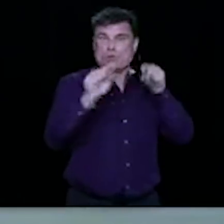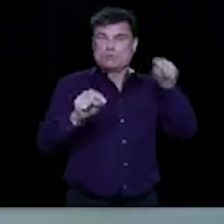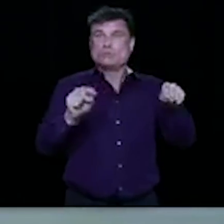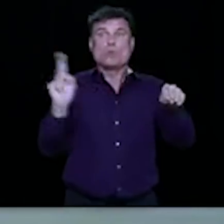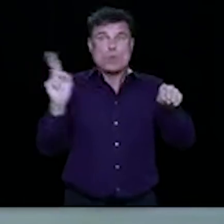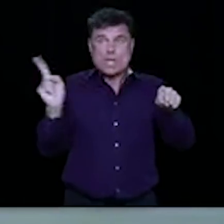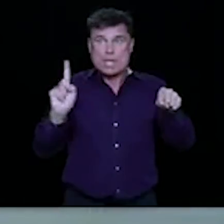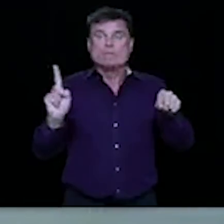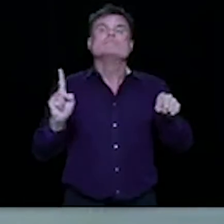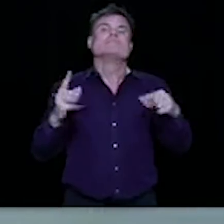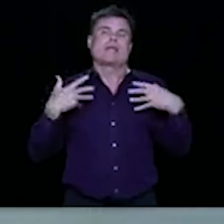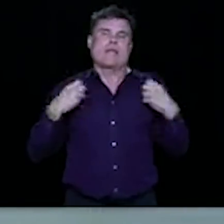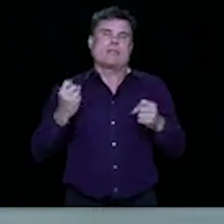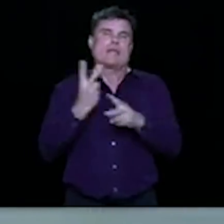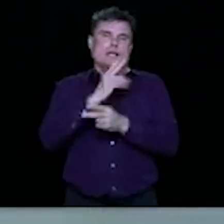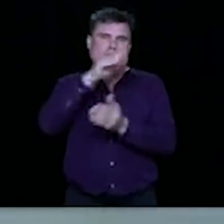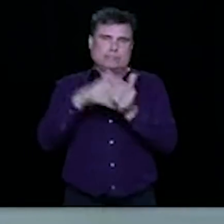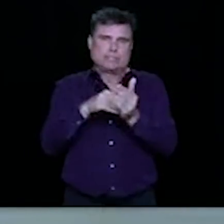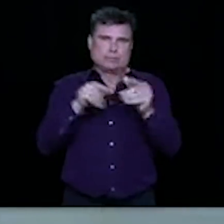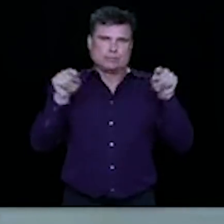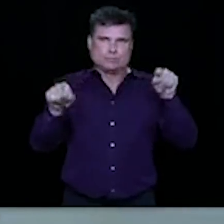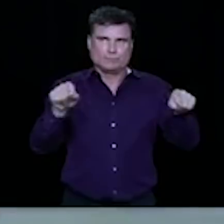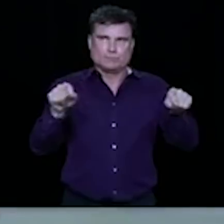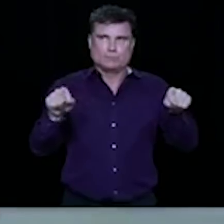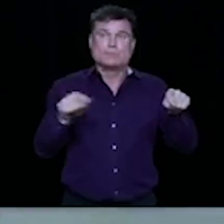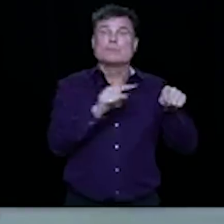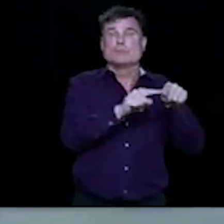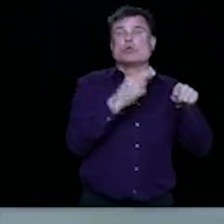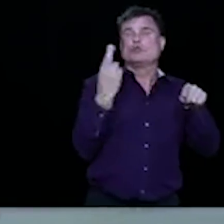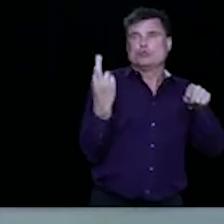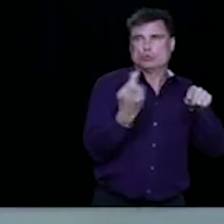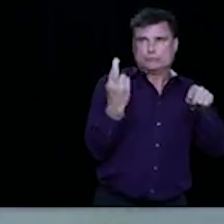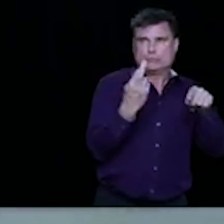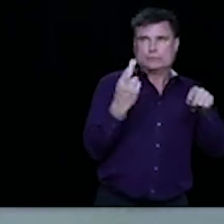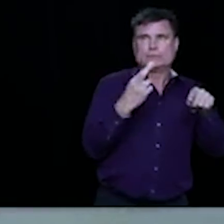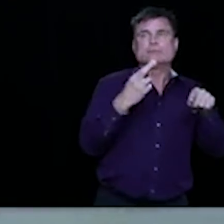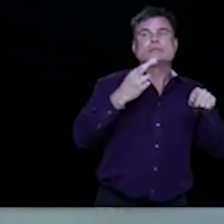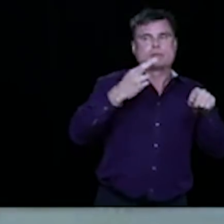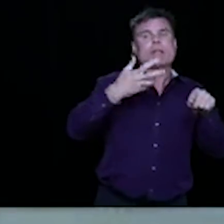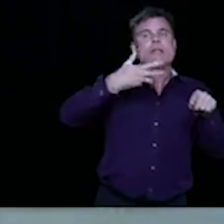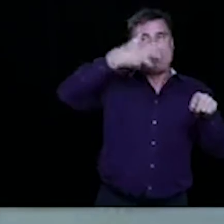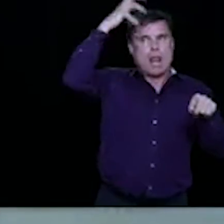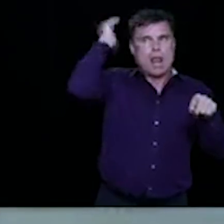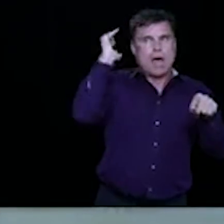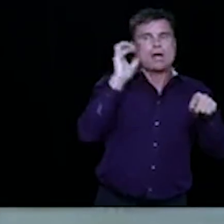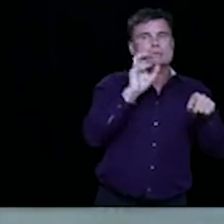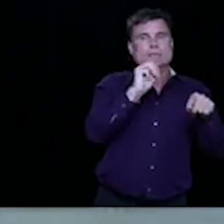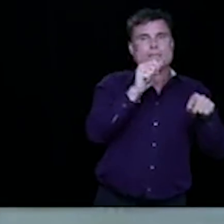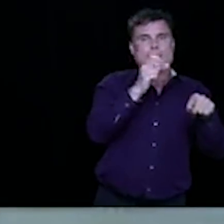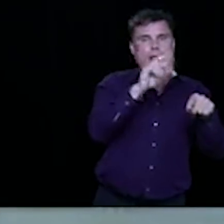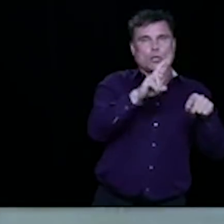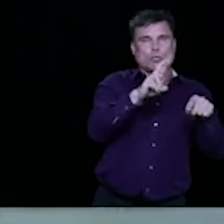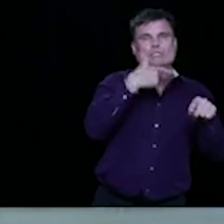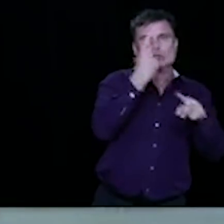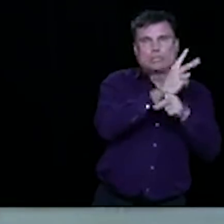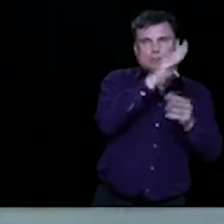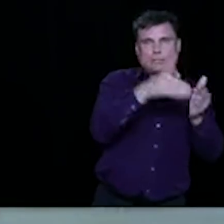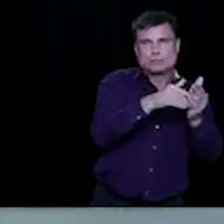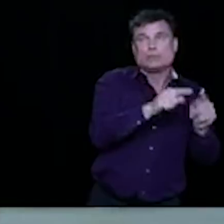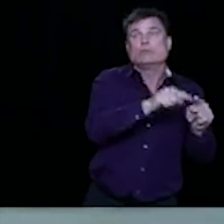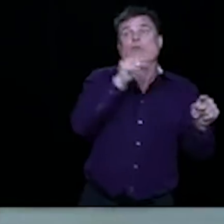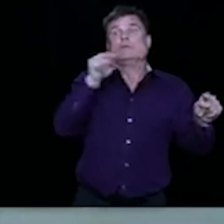other at the Joseph and Rosalie Siegel Family Health Center. Both of these are identified a single case